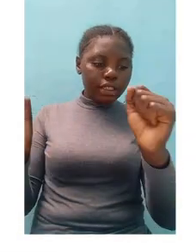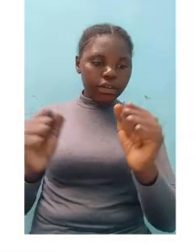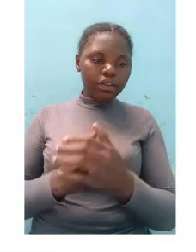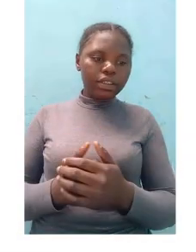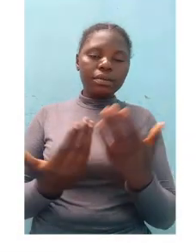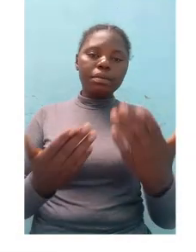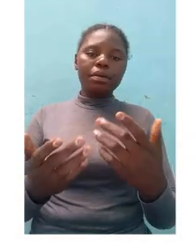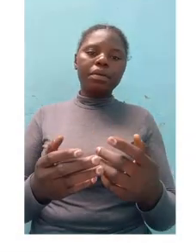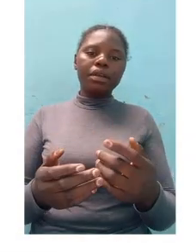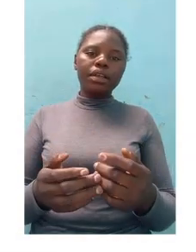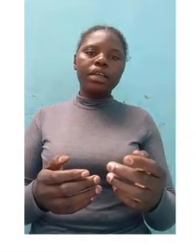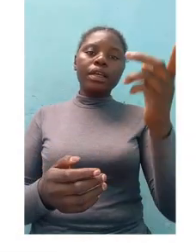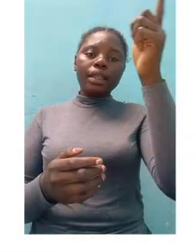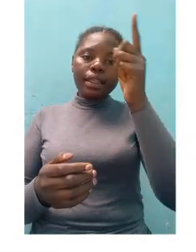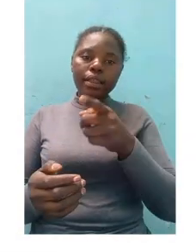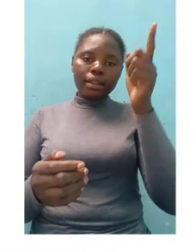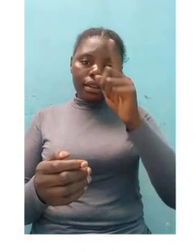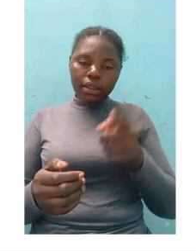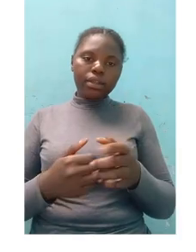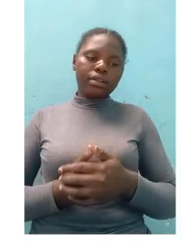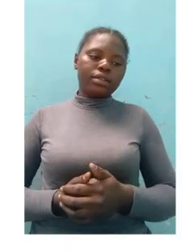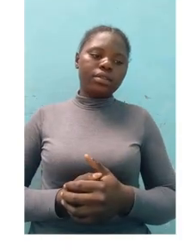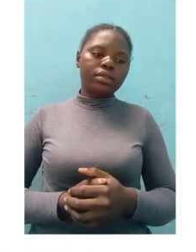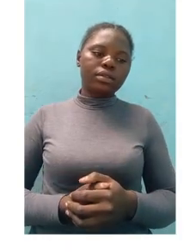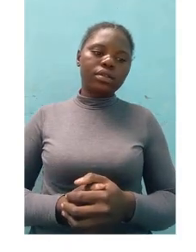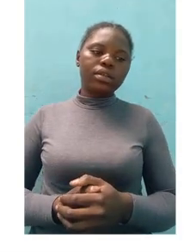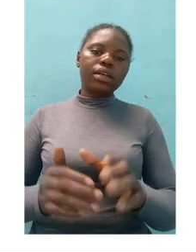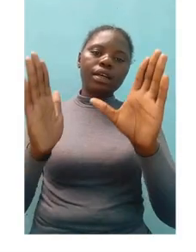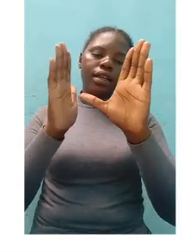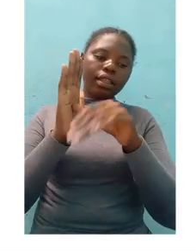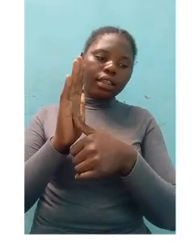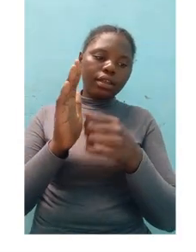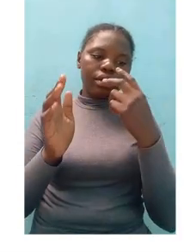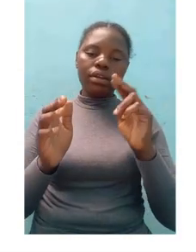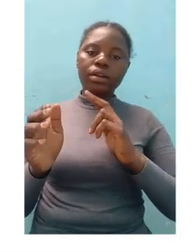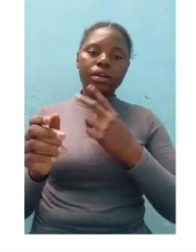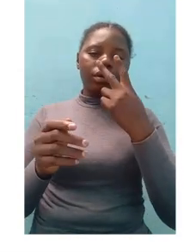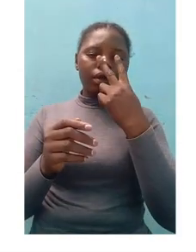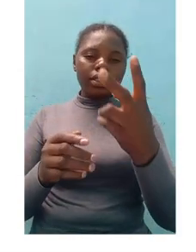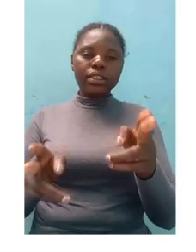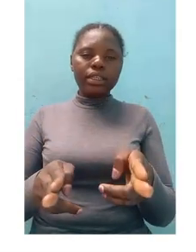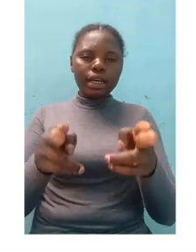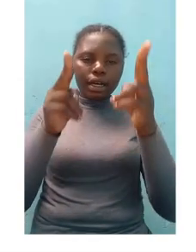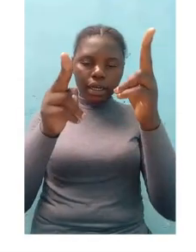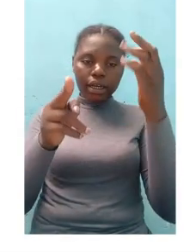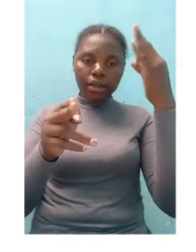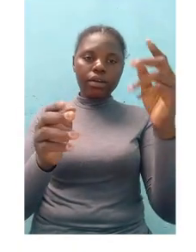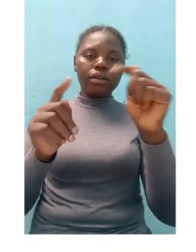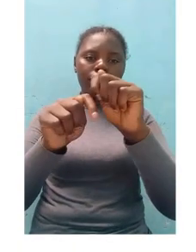certain that it's going to thunder. So then we look at the high part of the